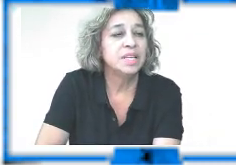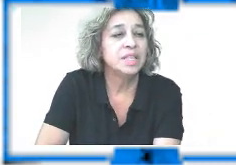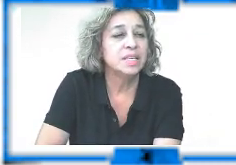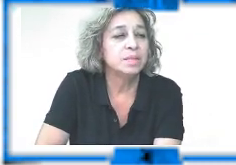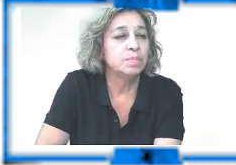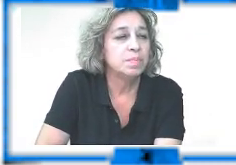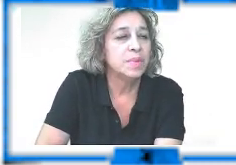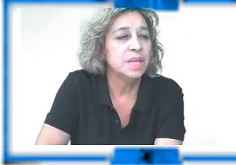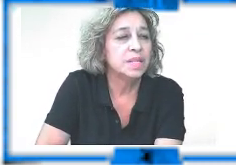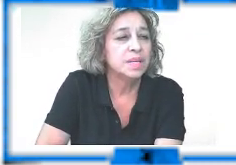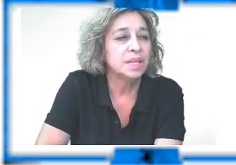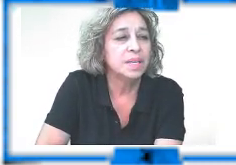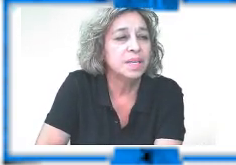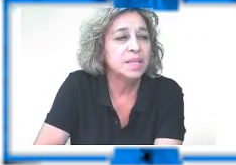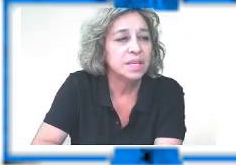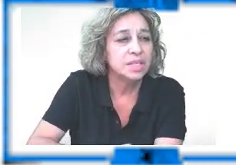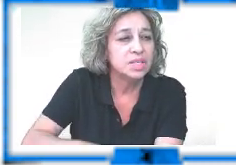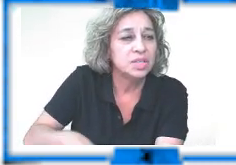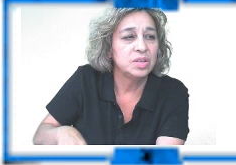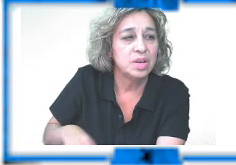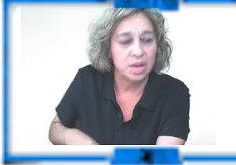never seen this